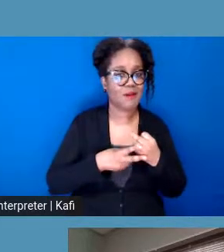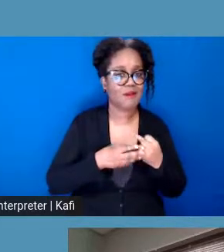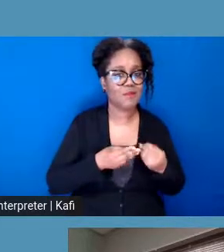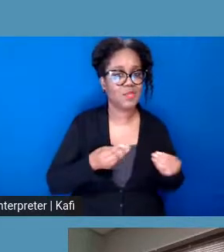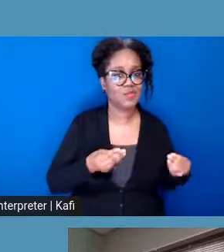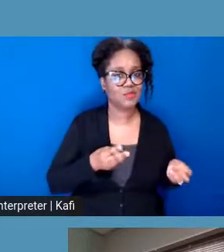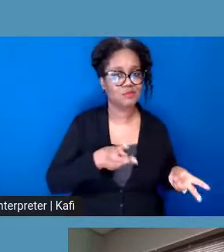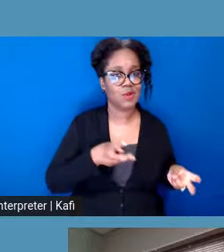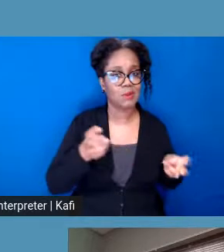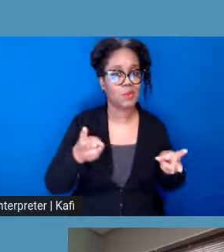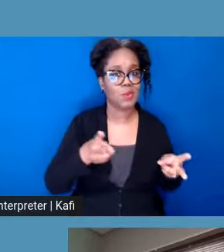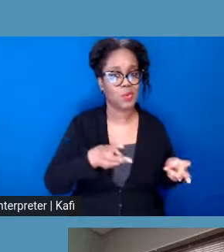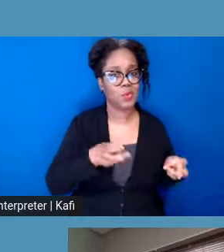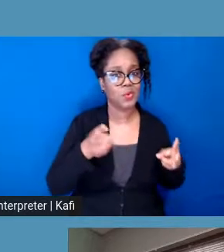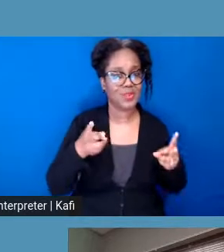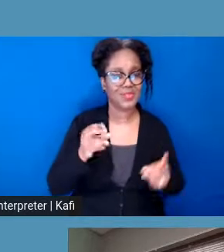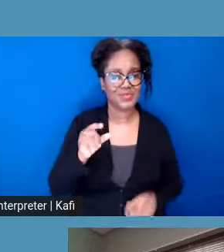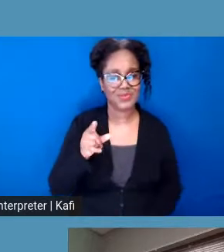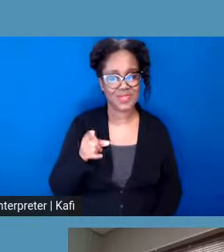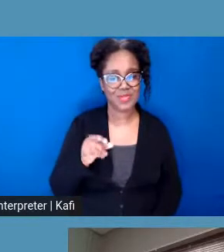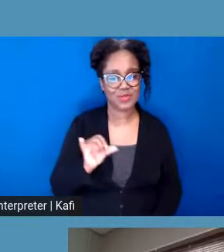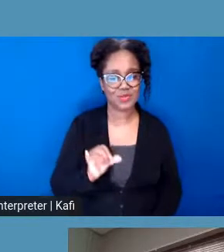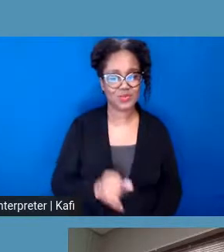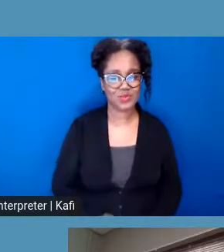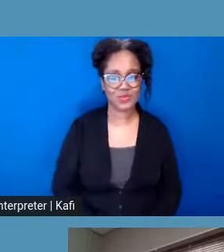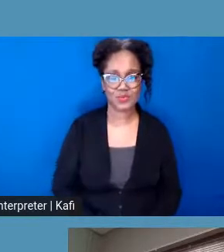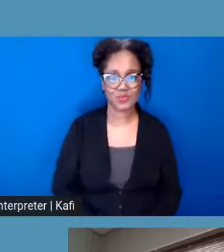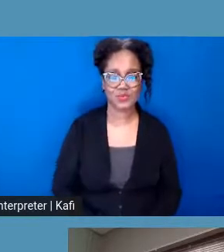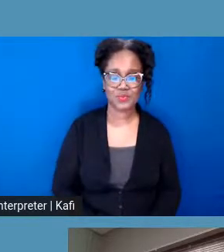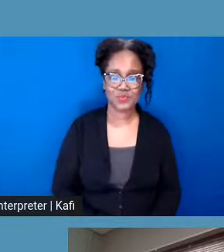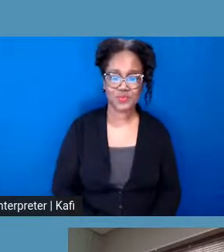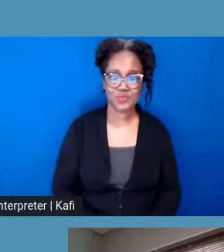that. I